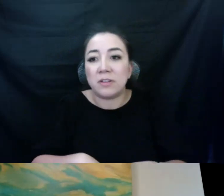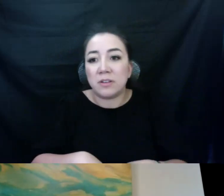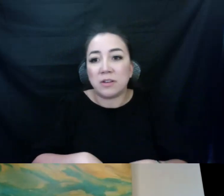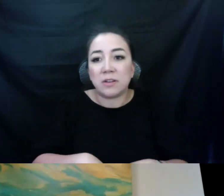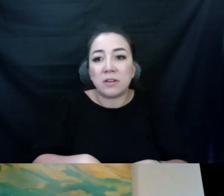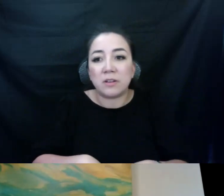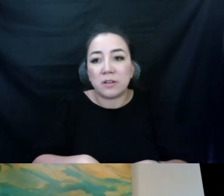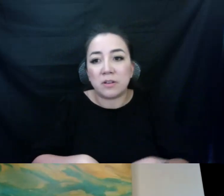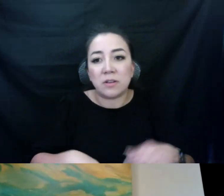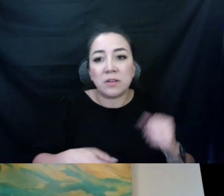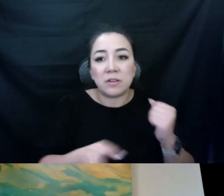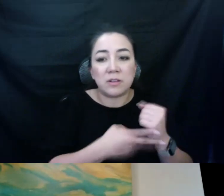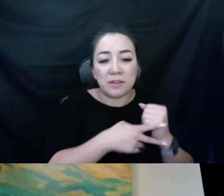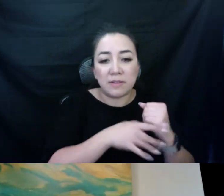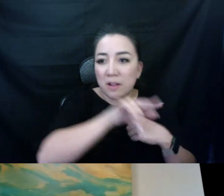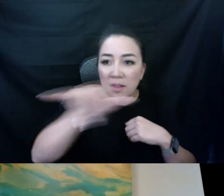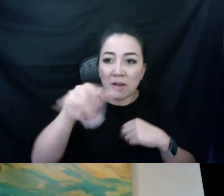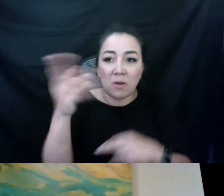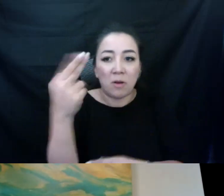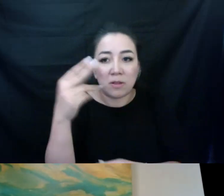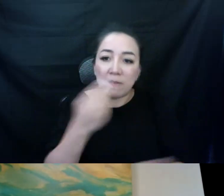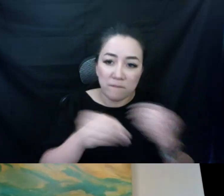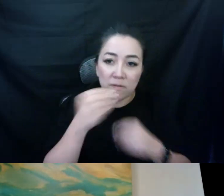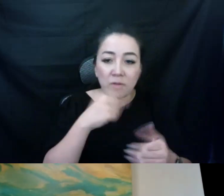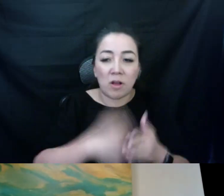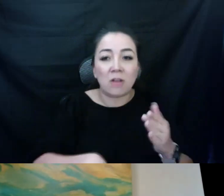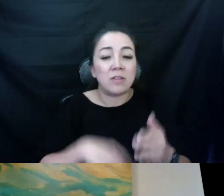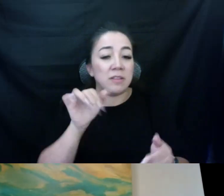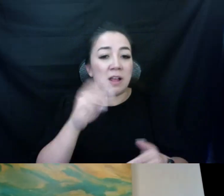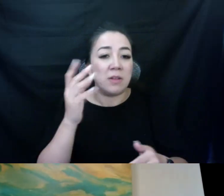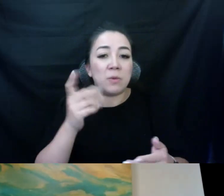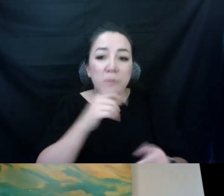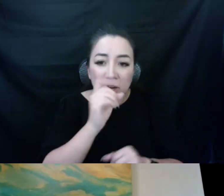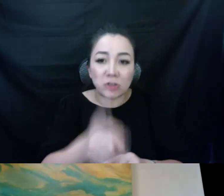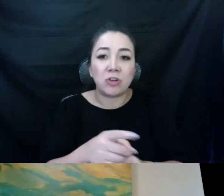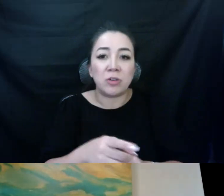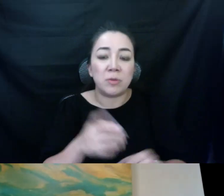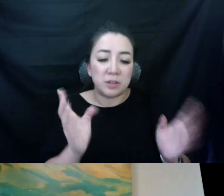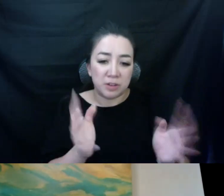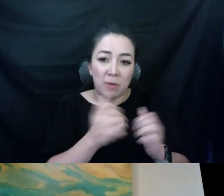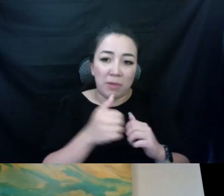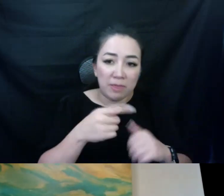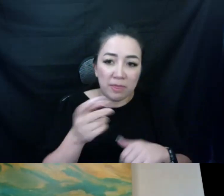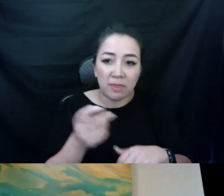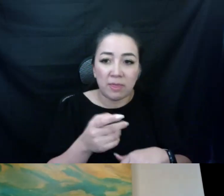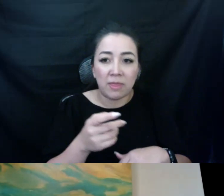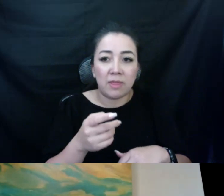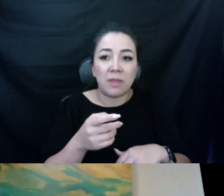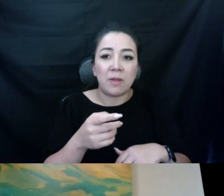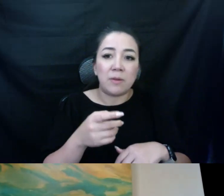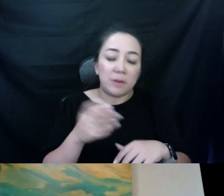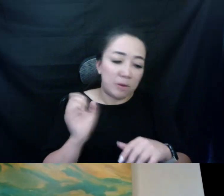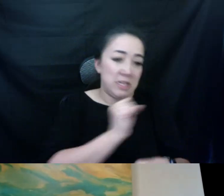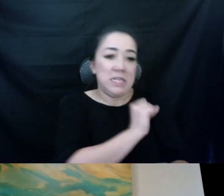you're saving on airfare, hotel costs, meal costs. So that's what we're gonna make sure we talk to them when it gets to a Senate approves, is